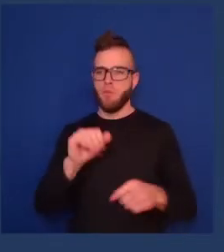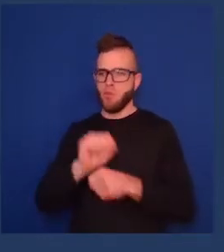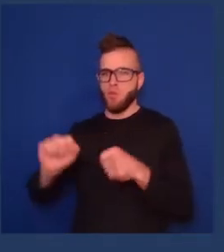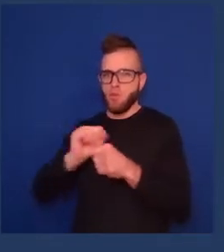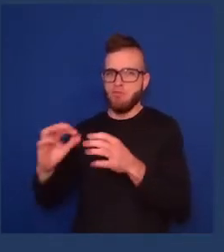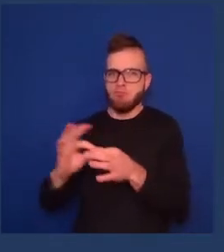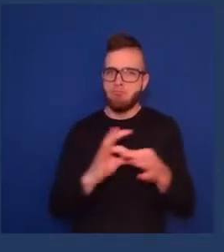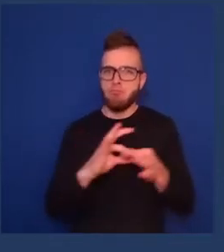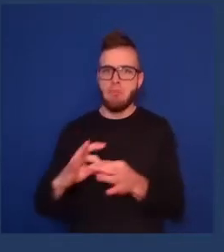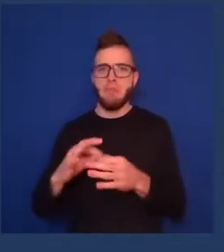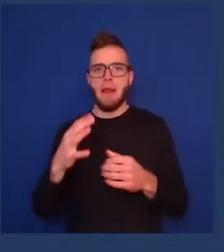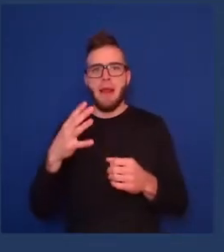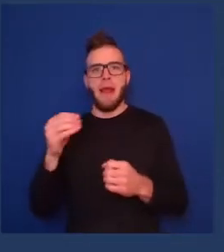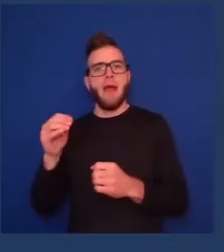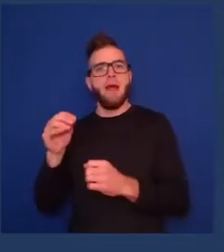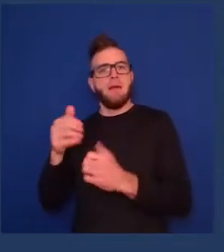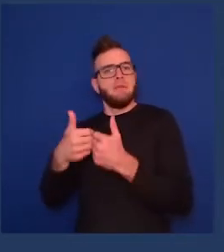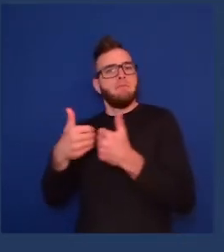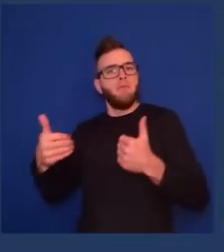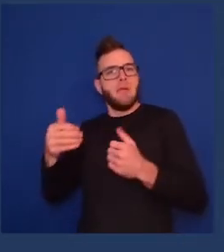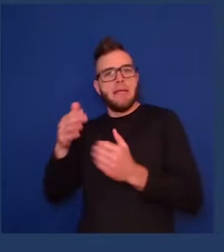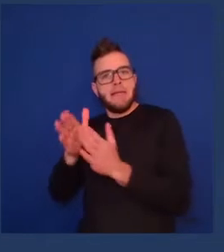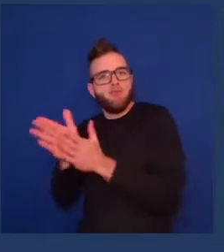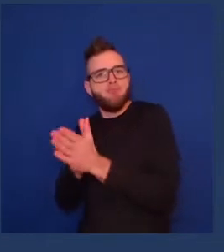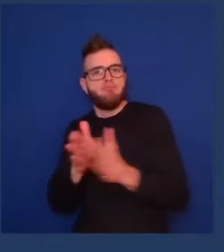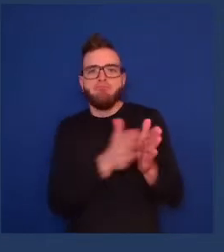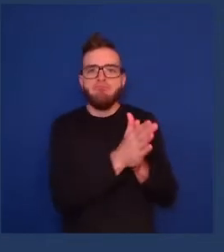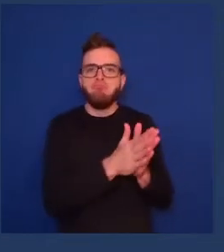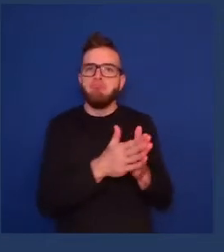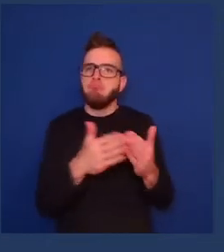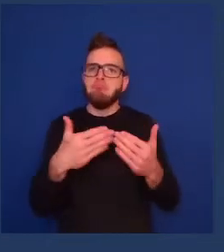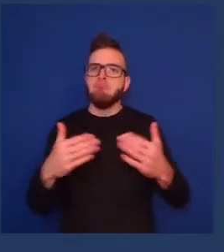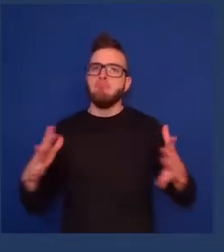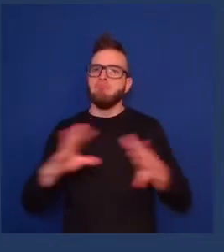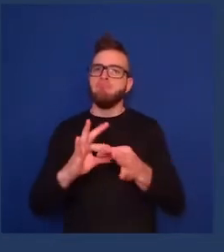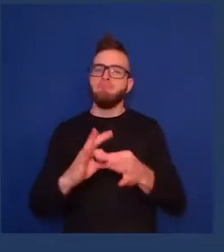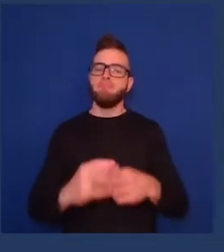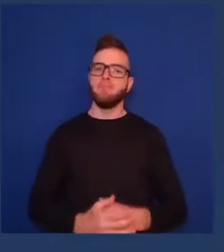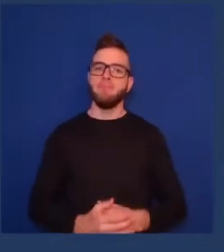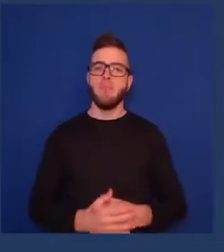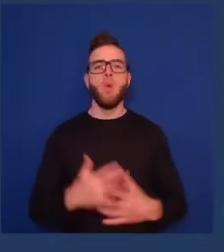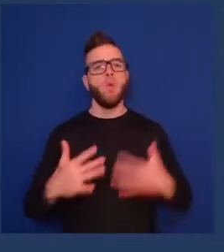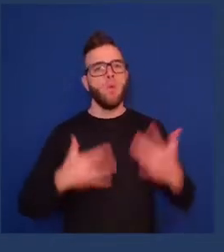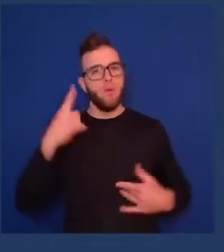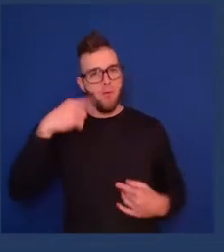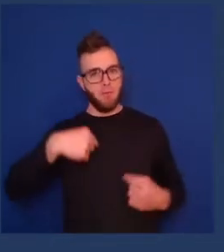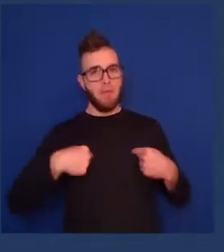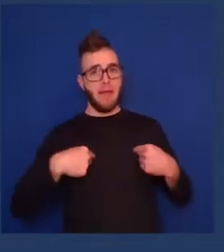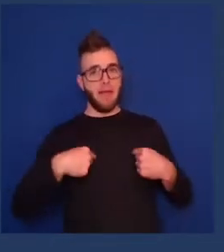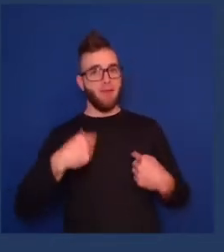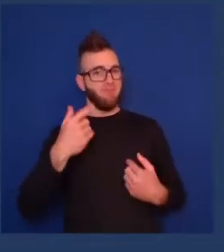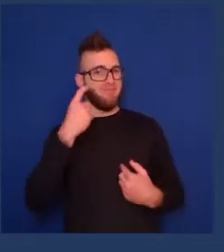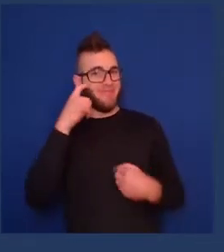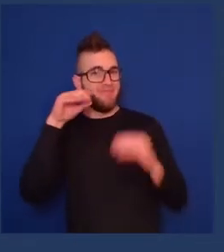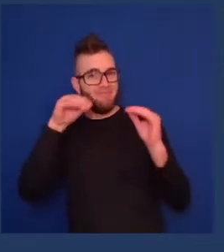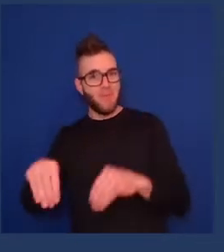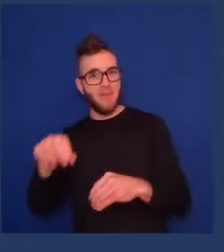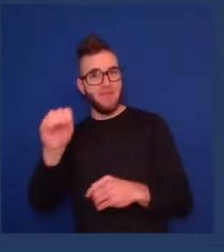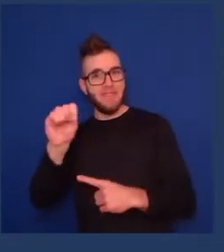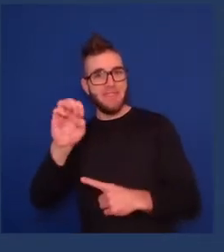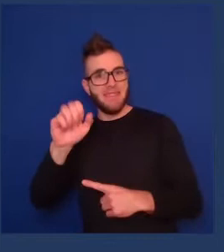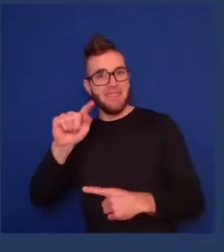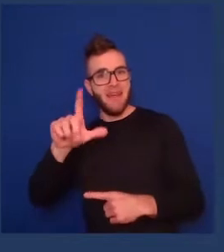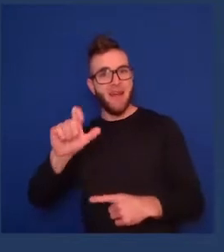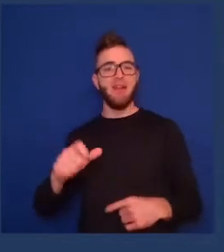together between UW and Microsoft, as well as having independent interests in these areas. So really exciting for me as somebody new to Seattle